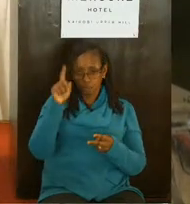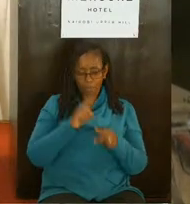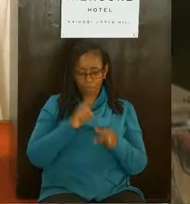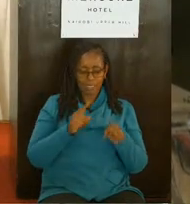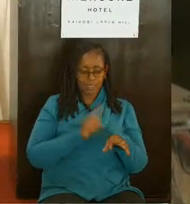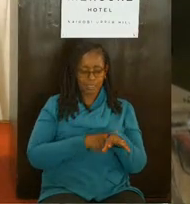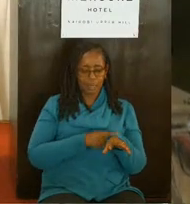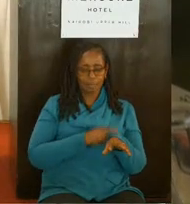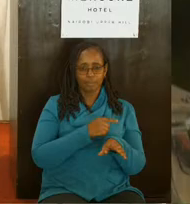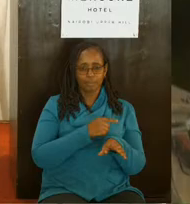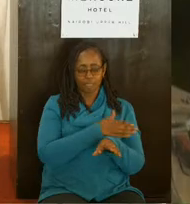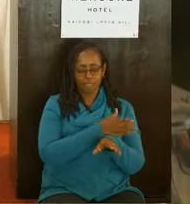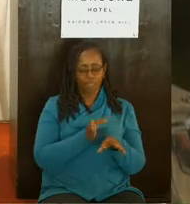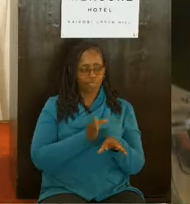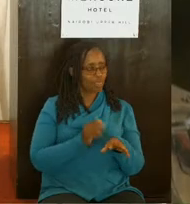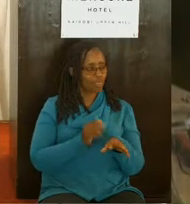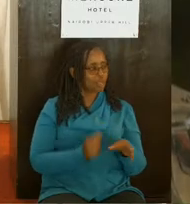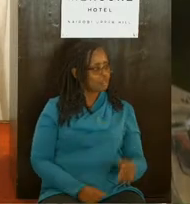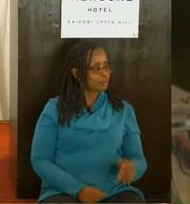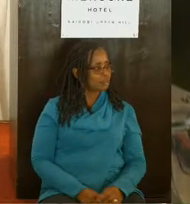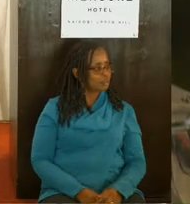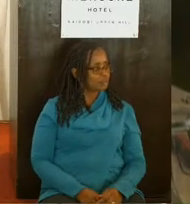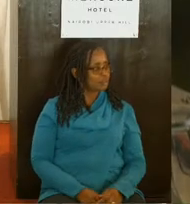I'll have to pass